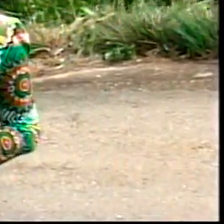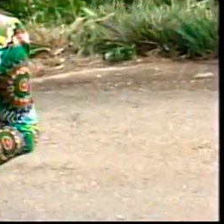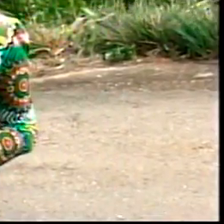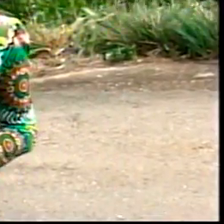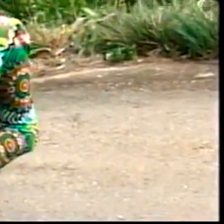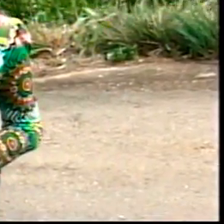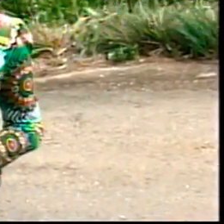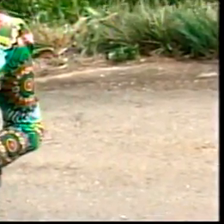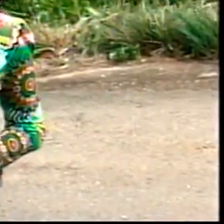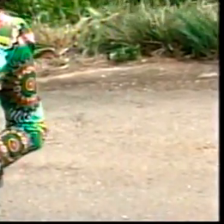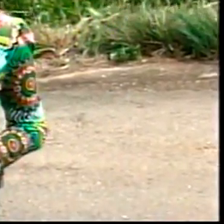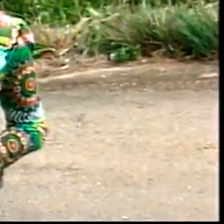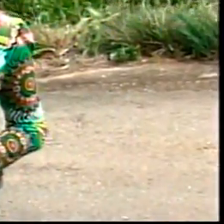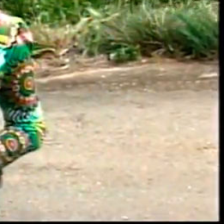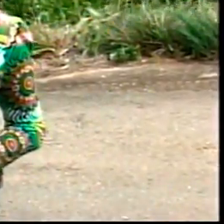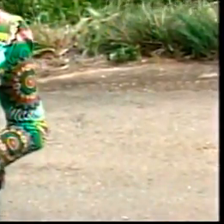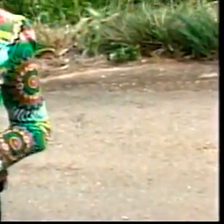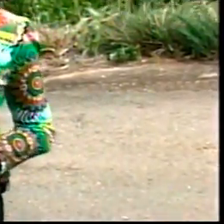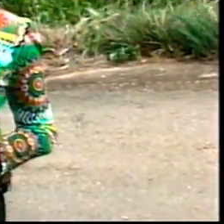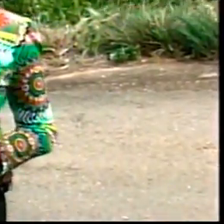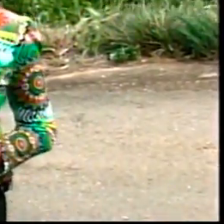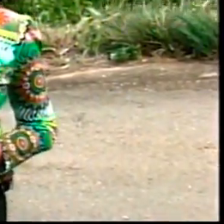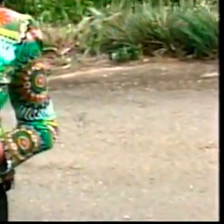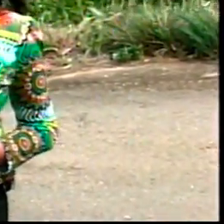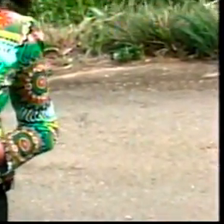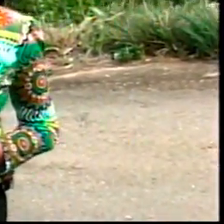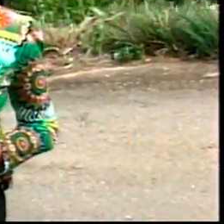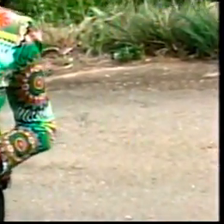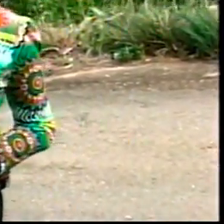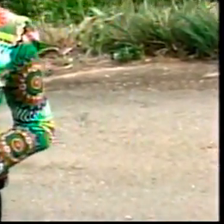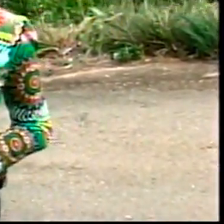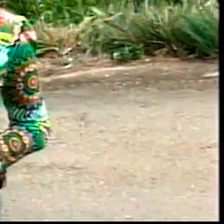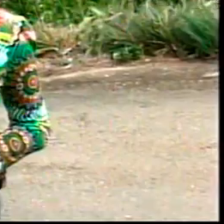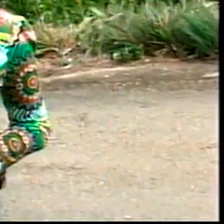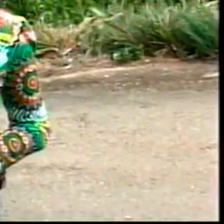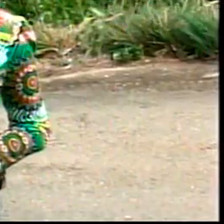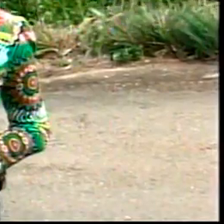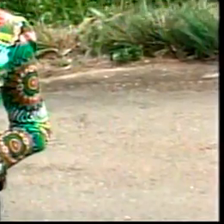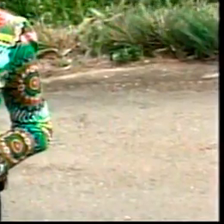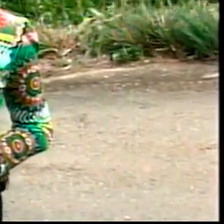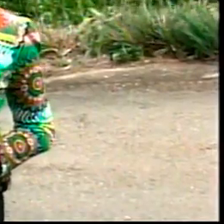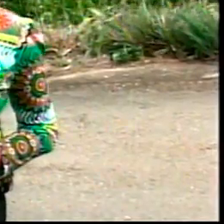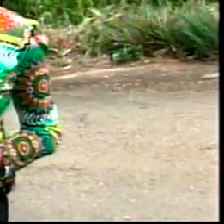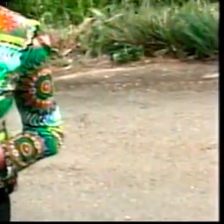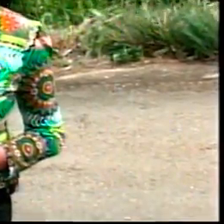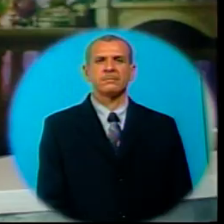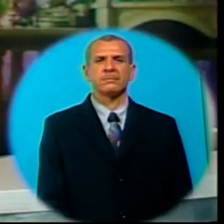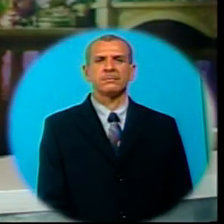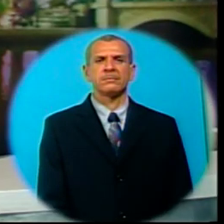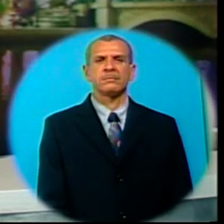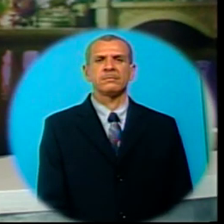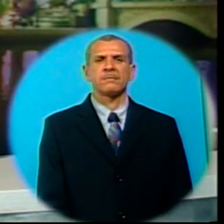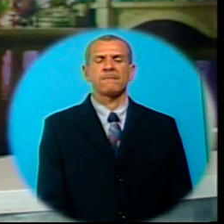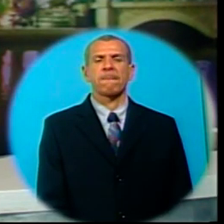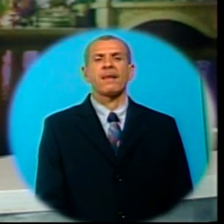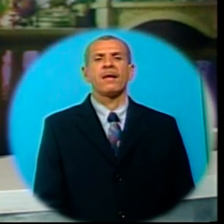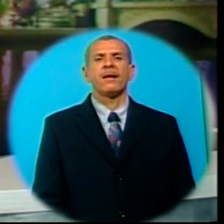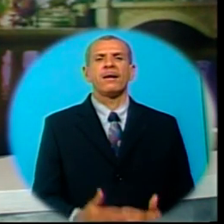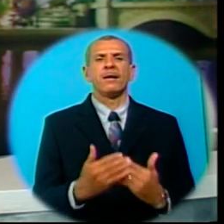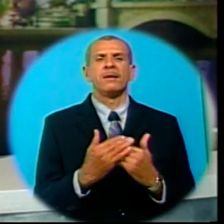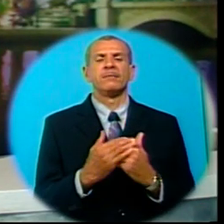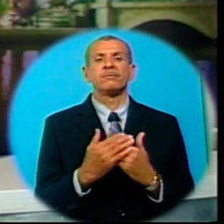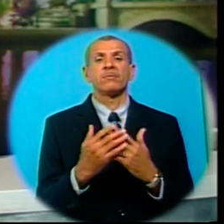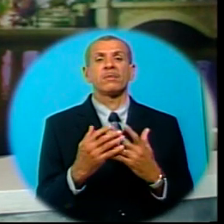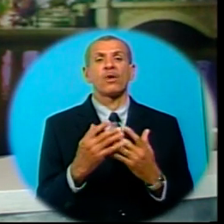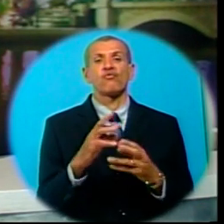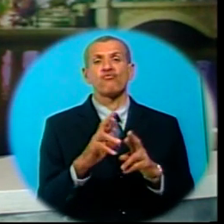The question now is, are you prepared? I'm Lisa Lord, reporting for CBC News. Lisa, thank you.